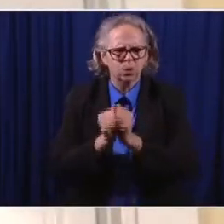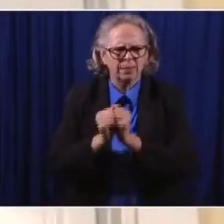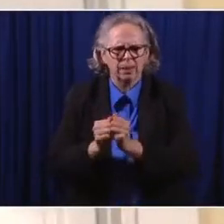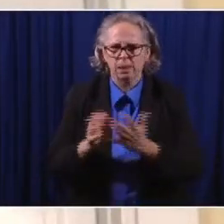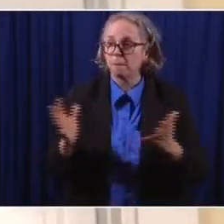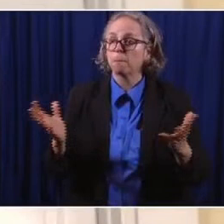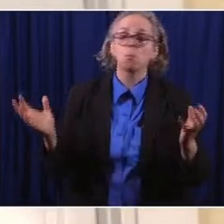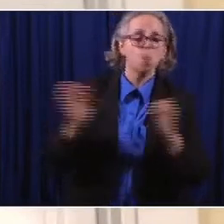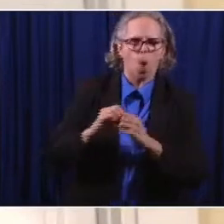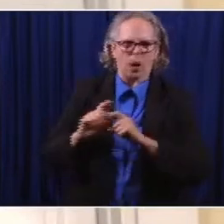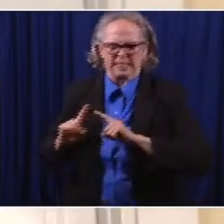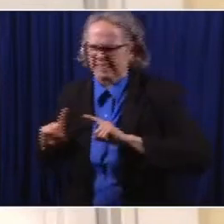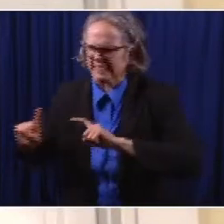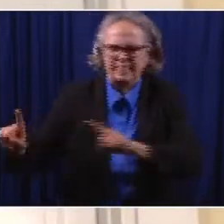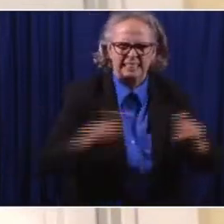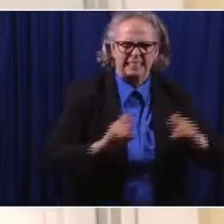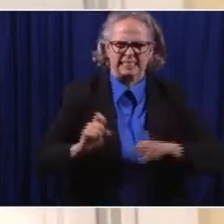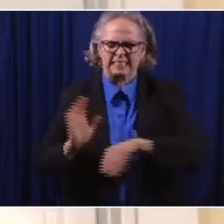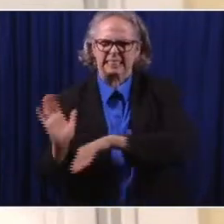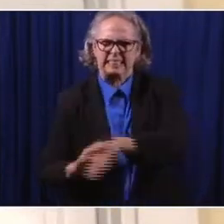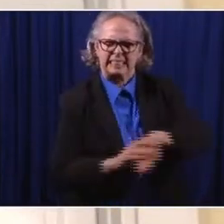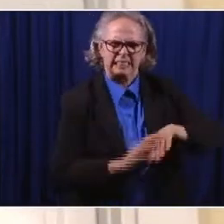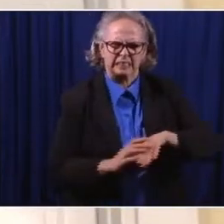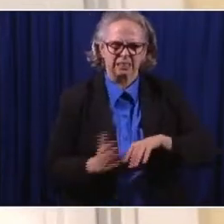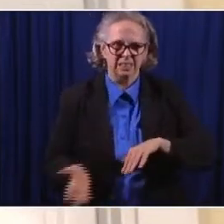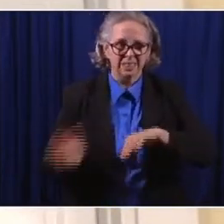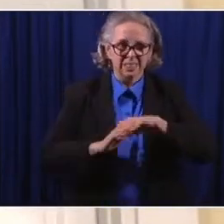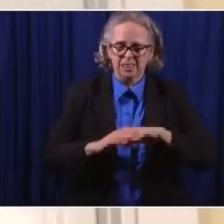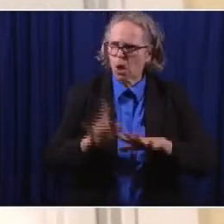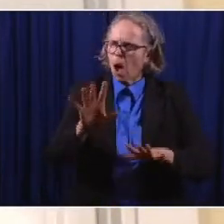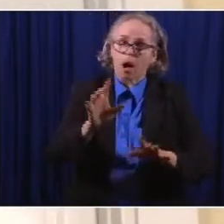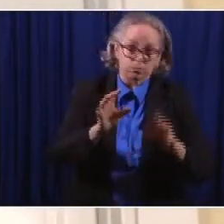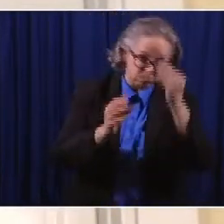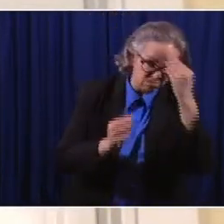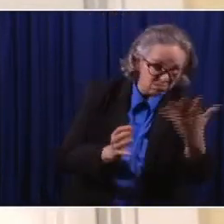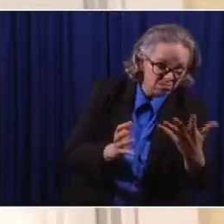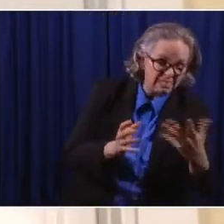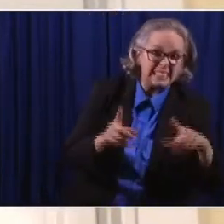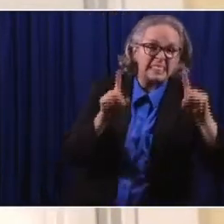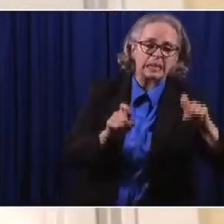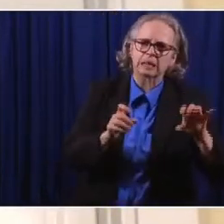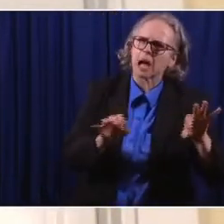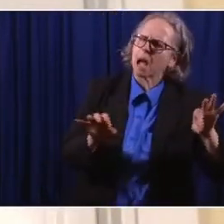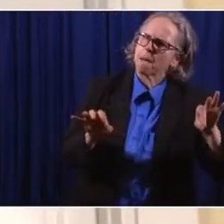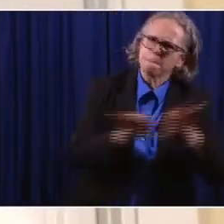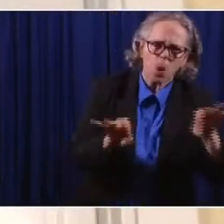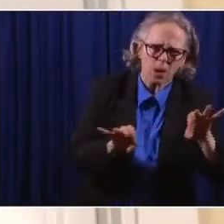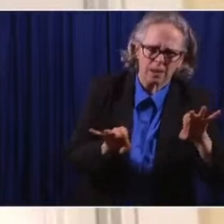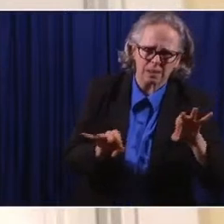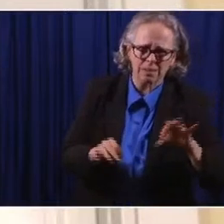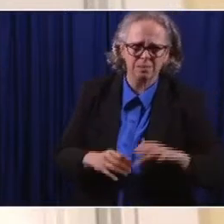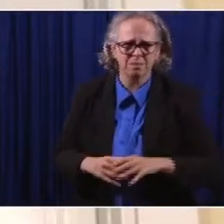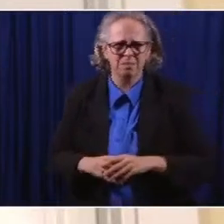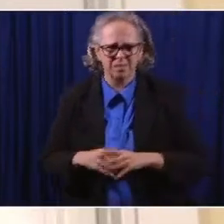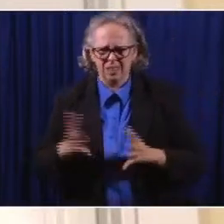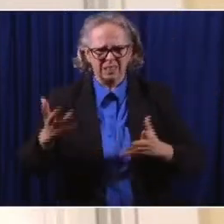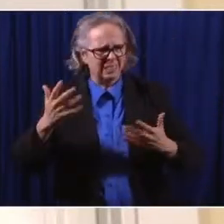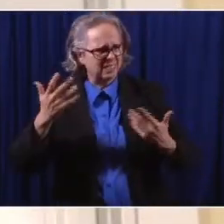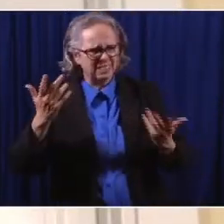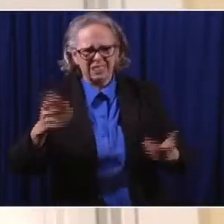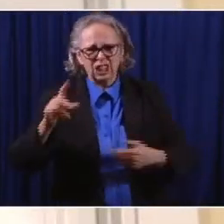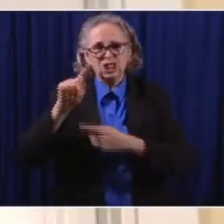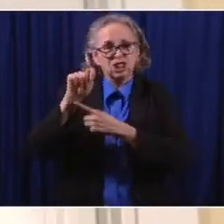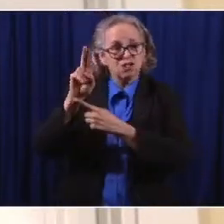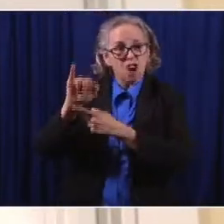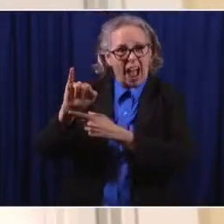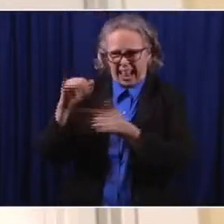actions. Testing broadly is so important here. In partnership with our TriHealth health provider, we have the capacity to test now